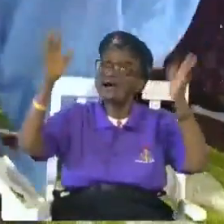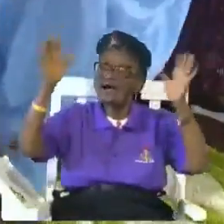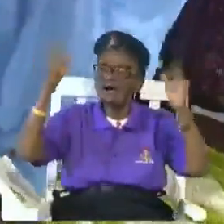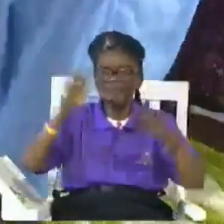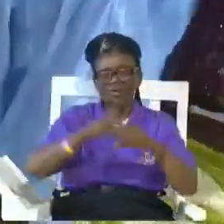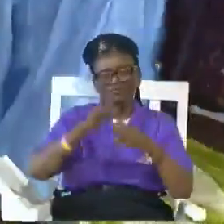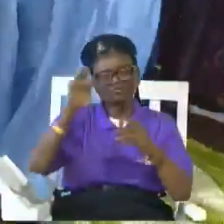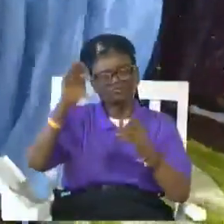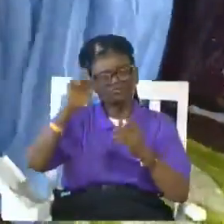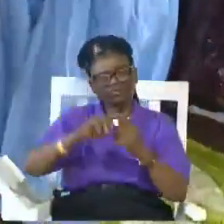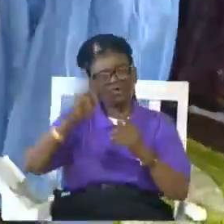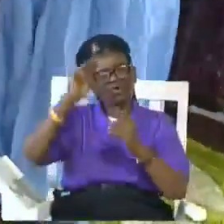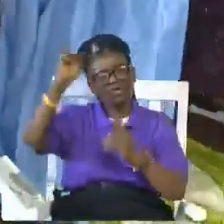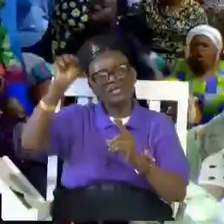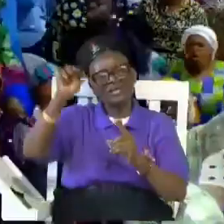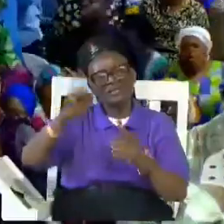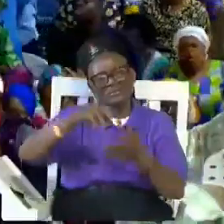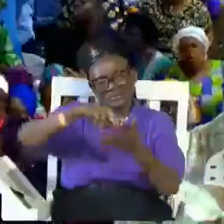Him.